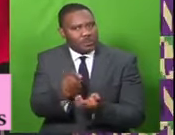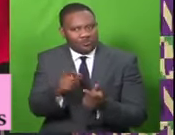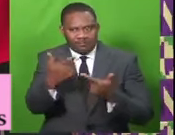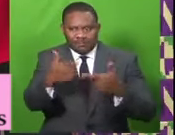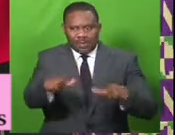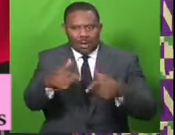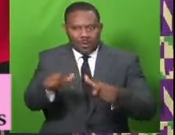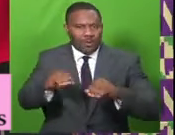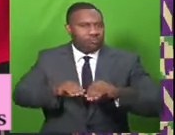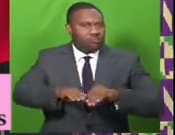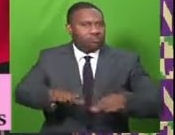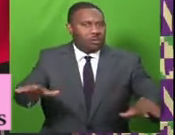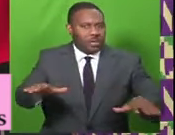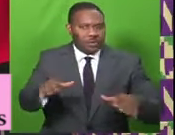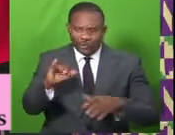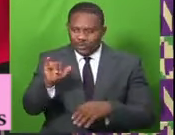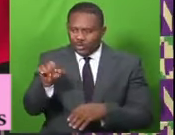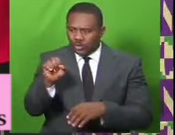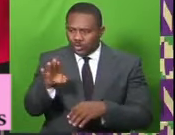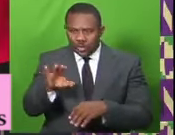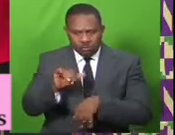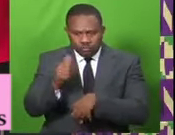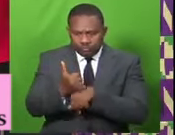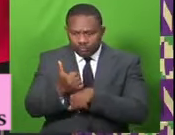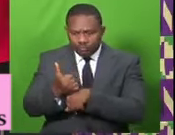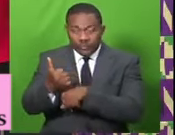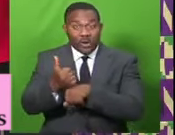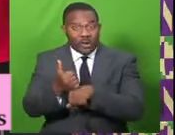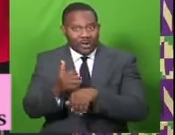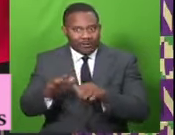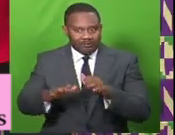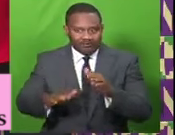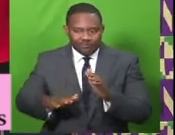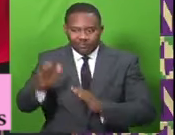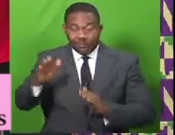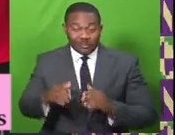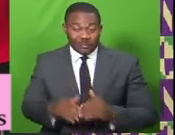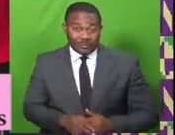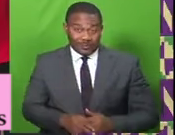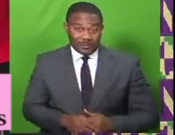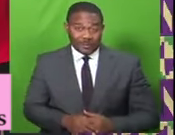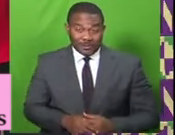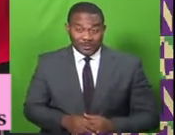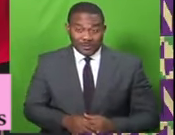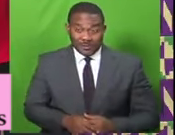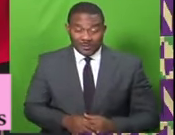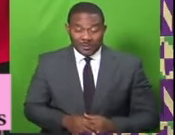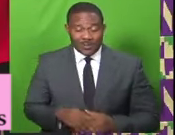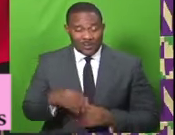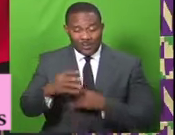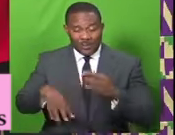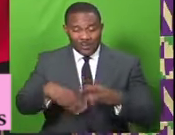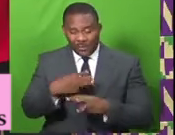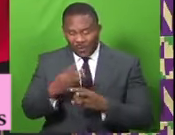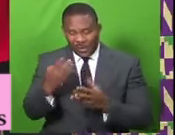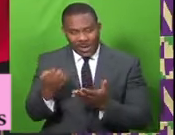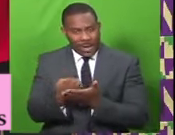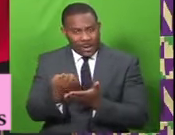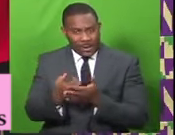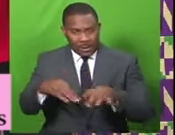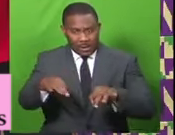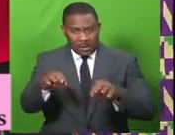diversification, job creation, and growth is clearly paying off. The World Economic Forum report